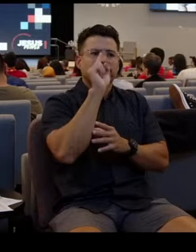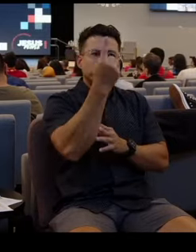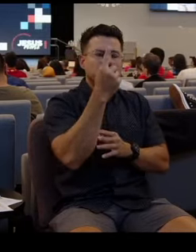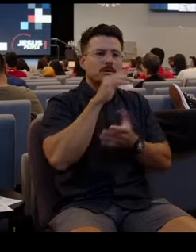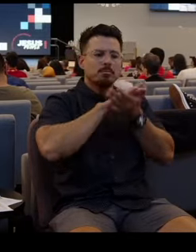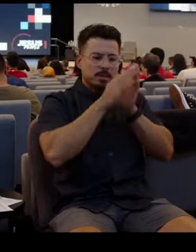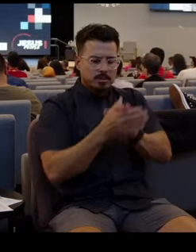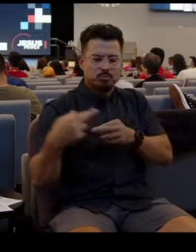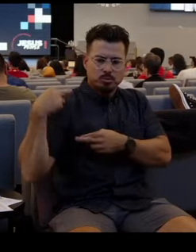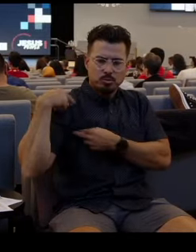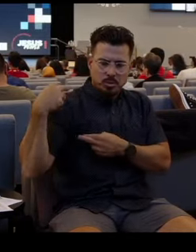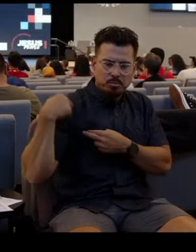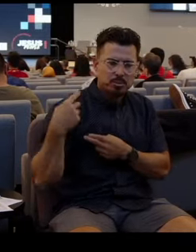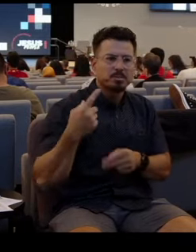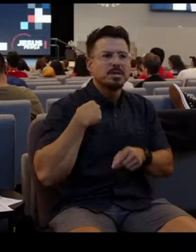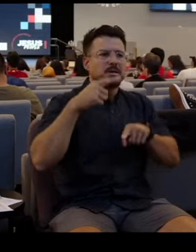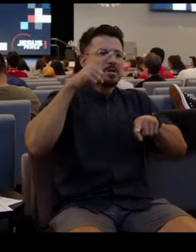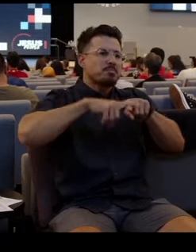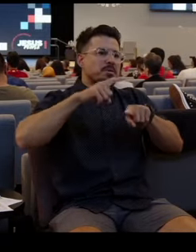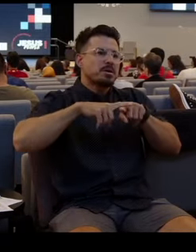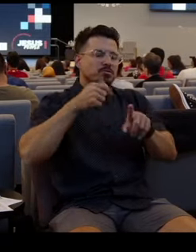independent. Right?